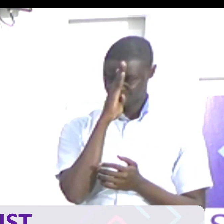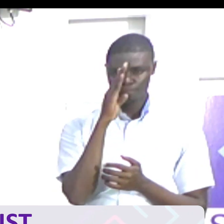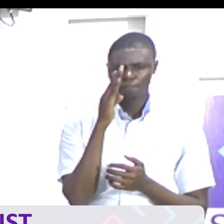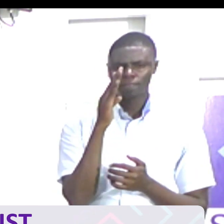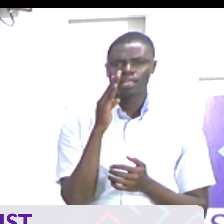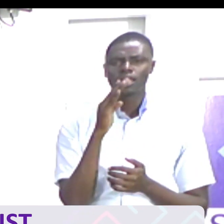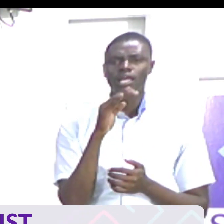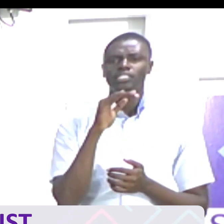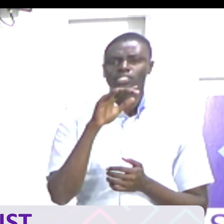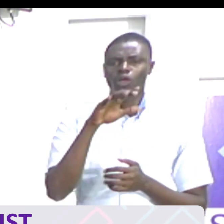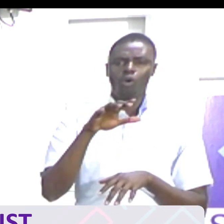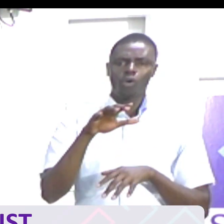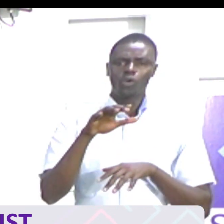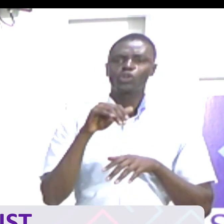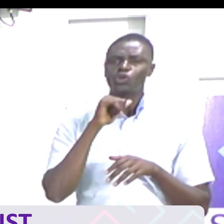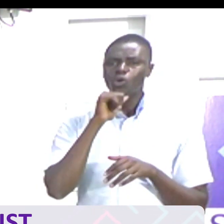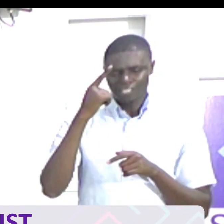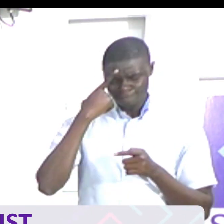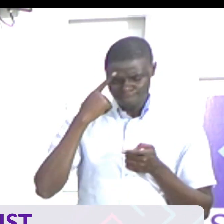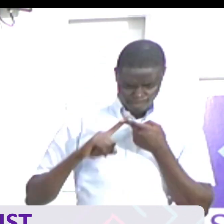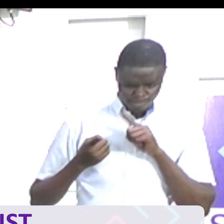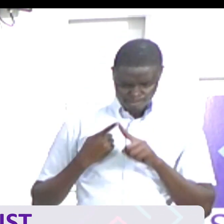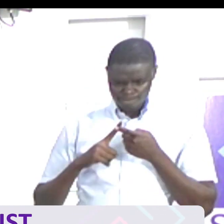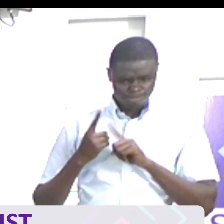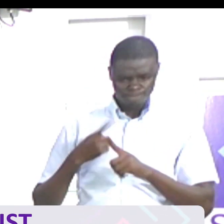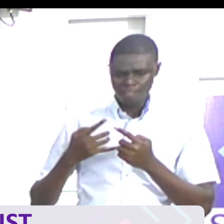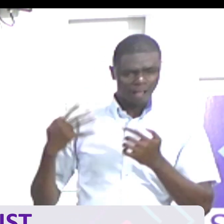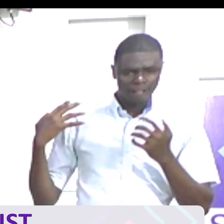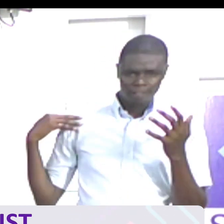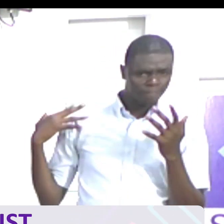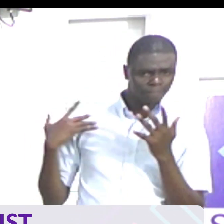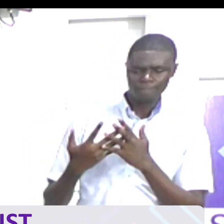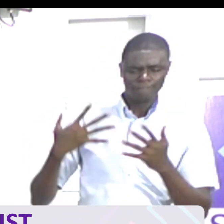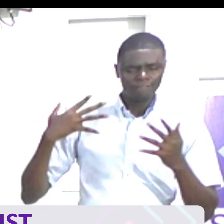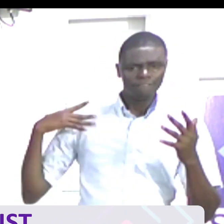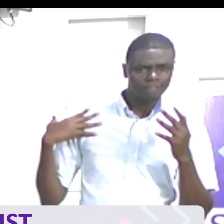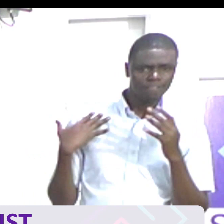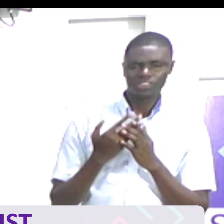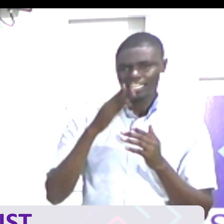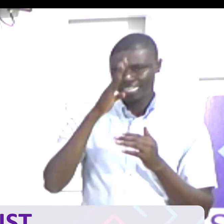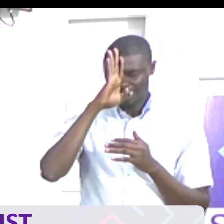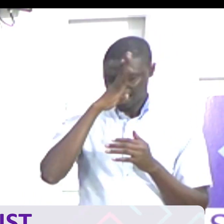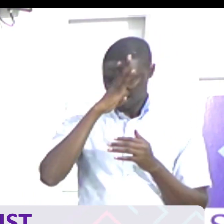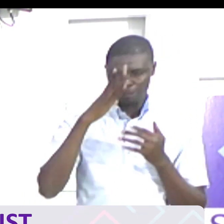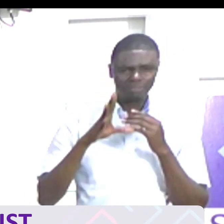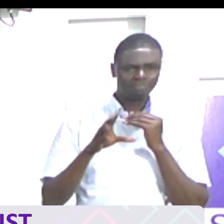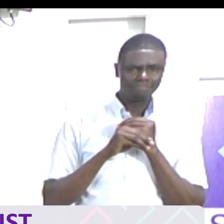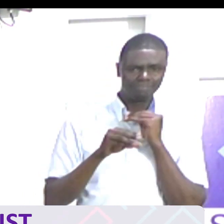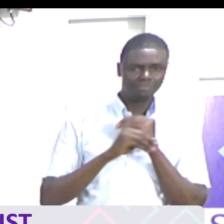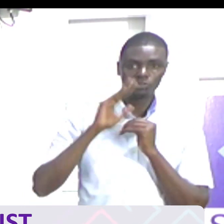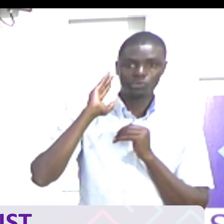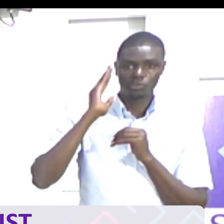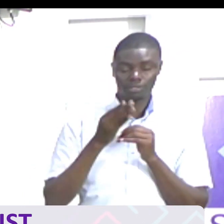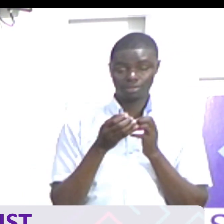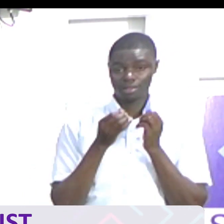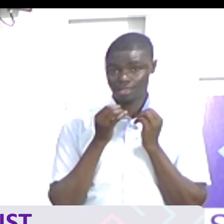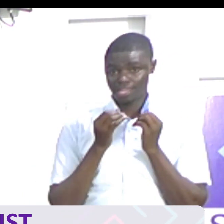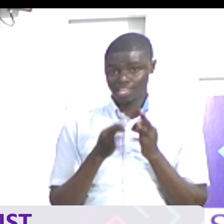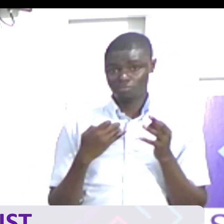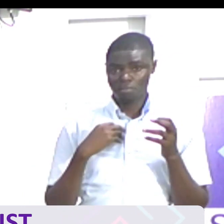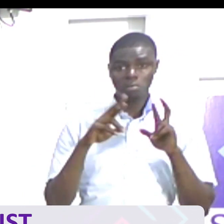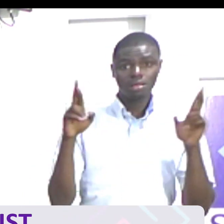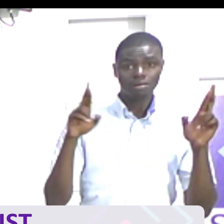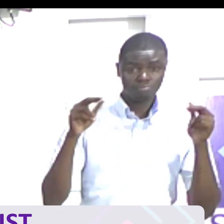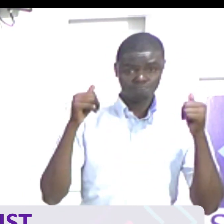tena usijiita kama mkutano sana. What happens umejiita kama mkutano tena sana doubts zikakuwa kibao. Au sio? Leo niko ready,